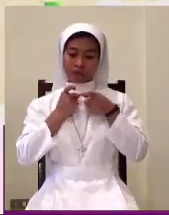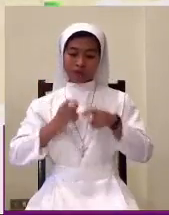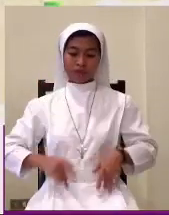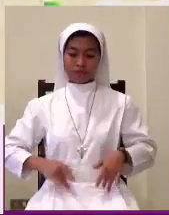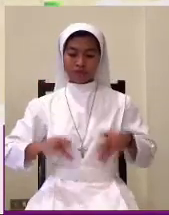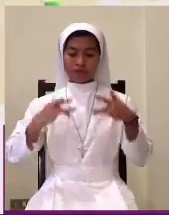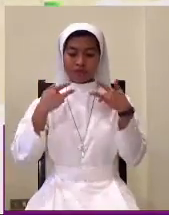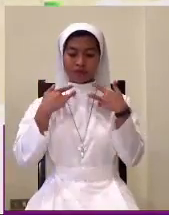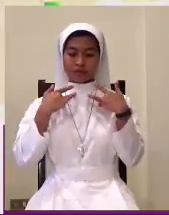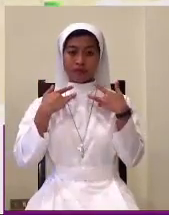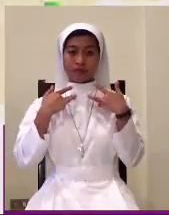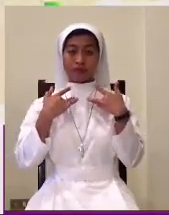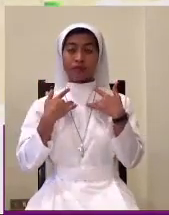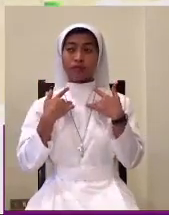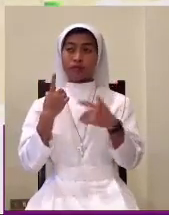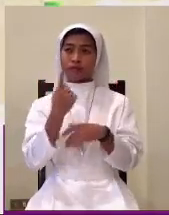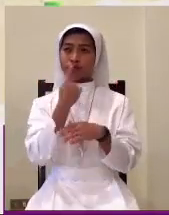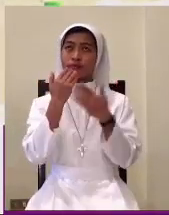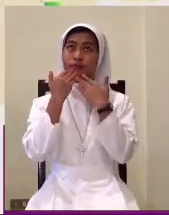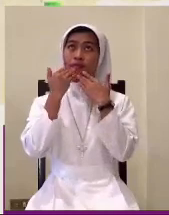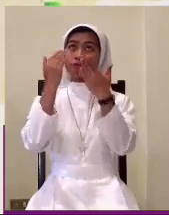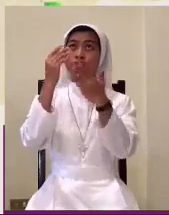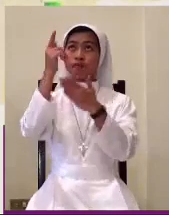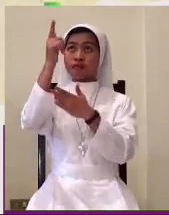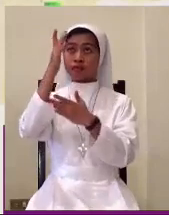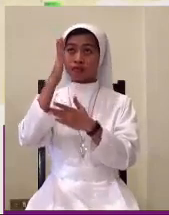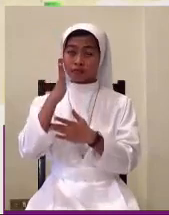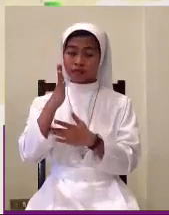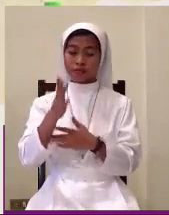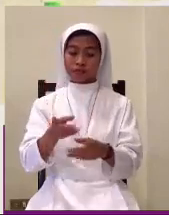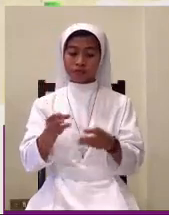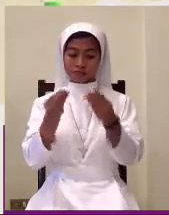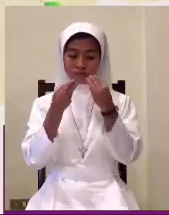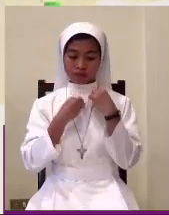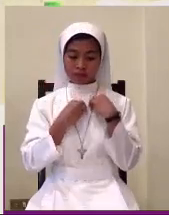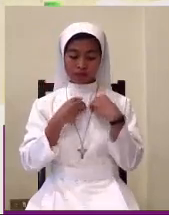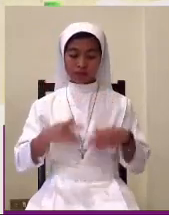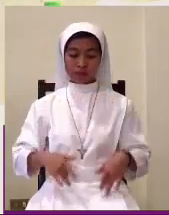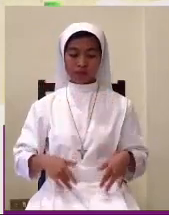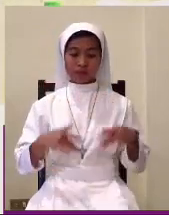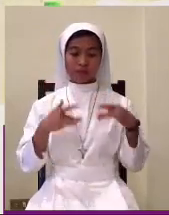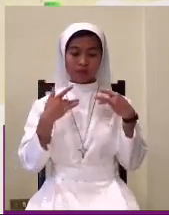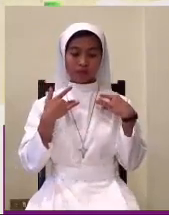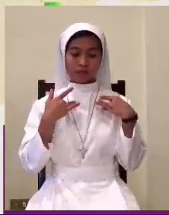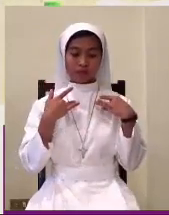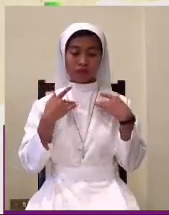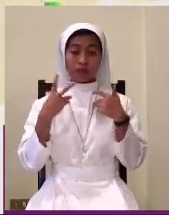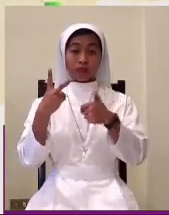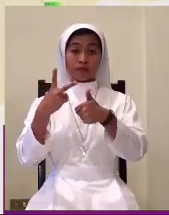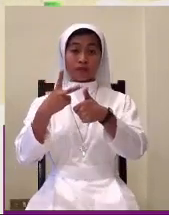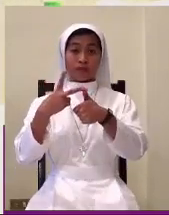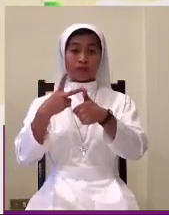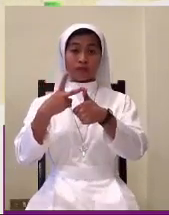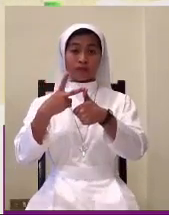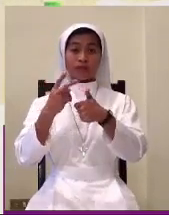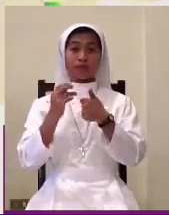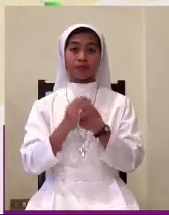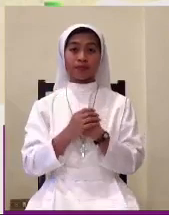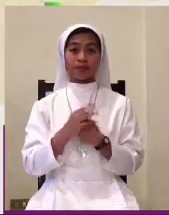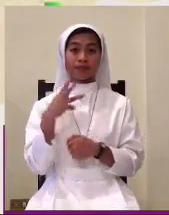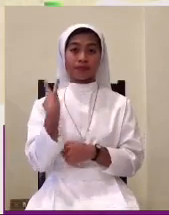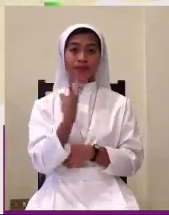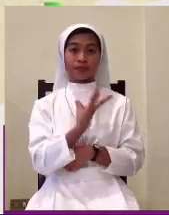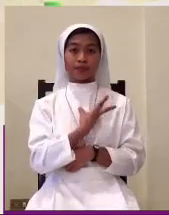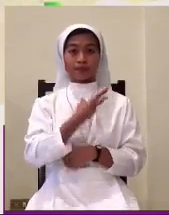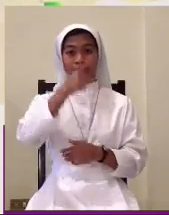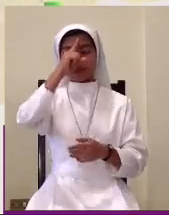yet the fact that we live is God's blessing to us. Second lesson is, we must